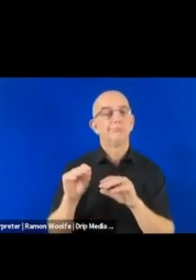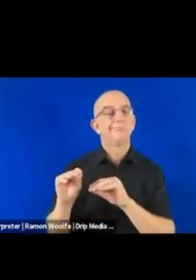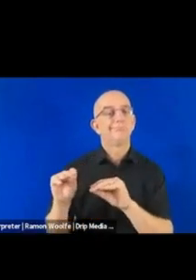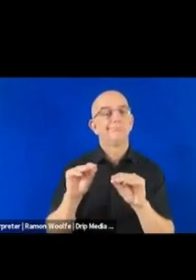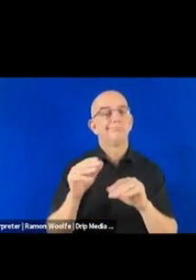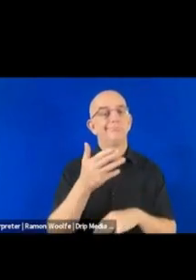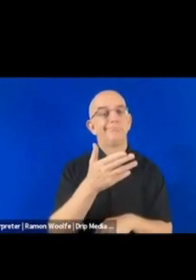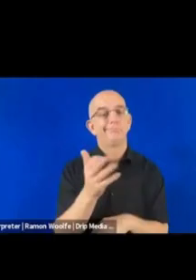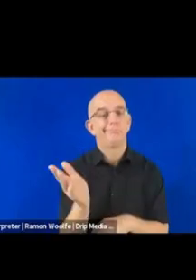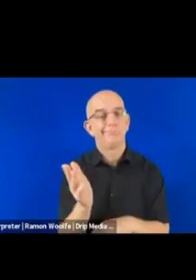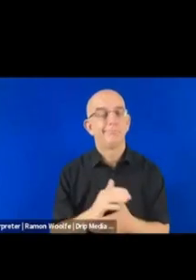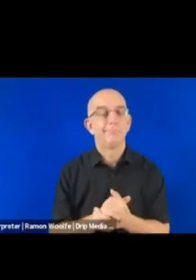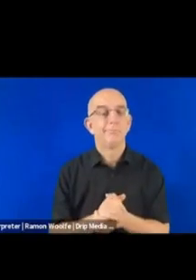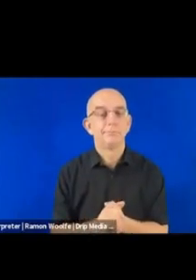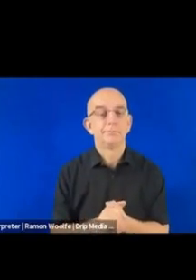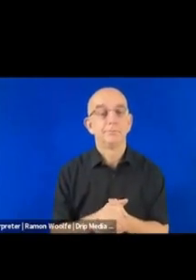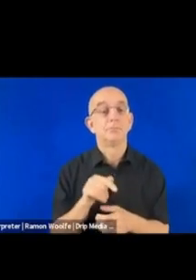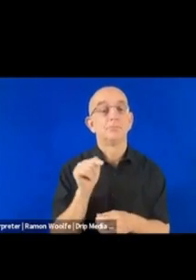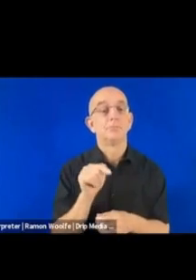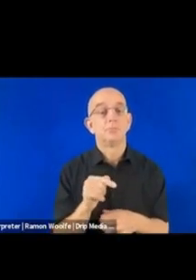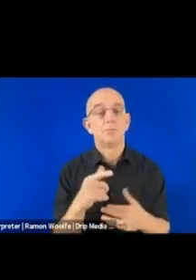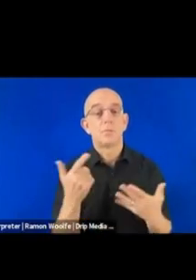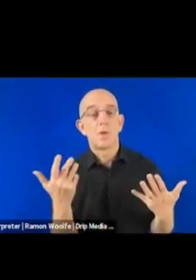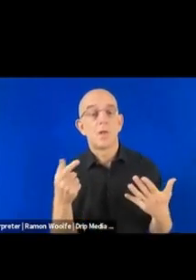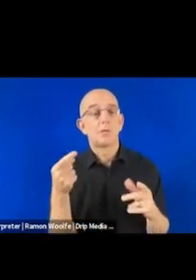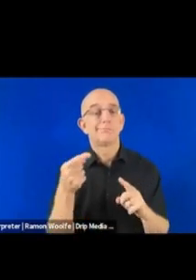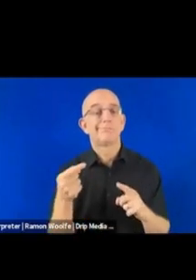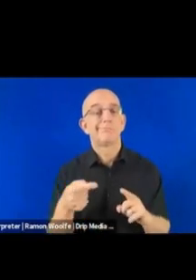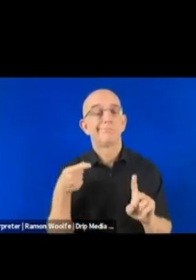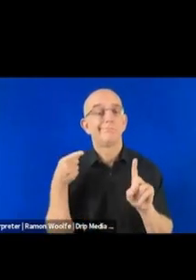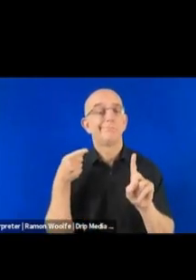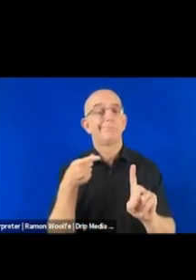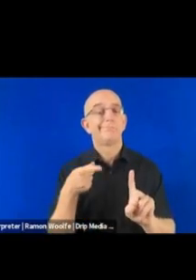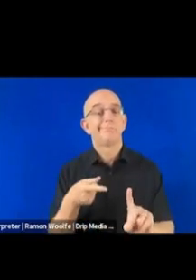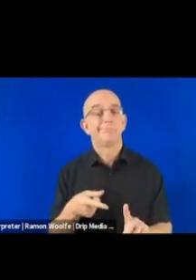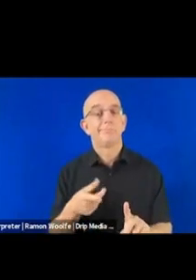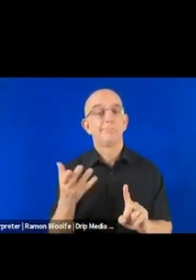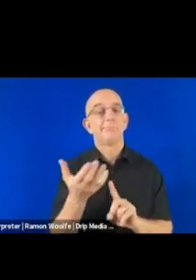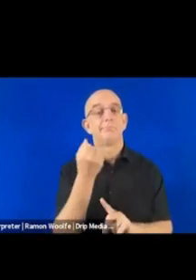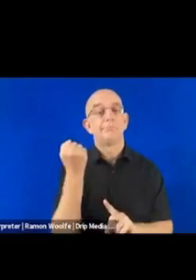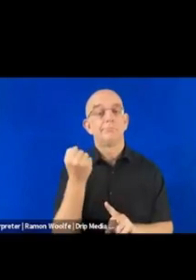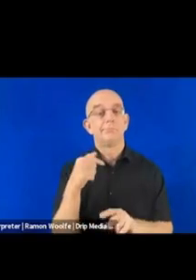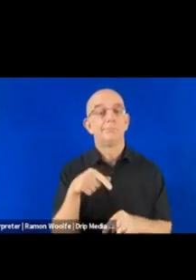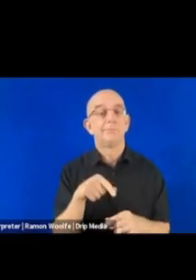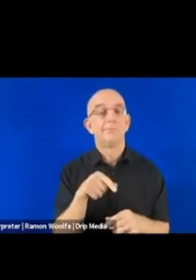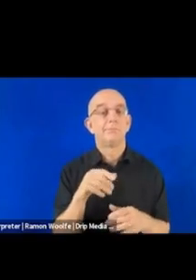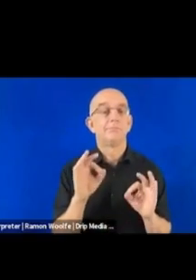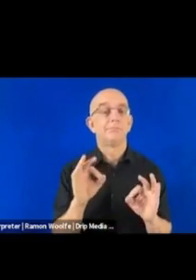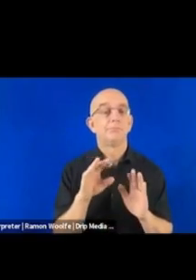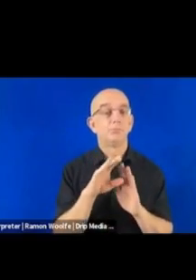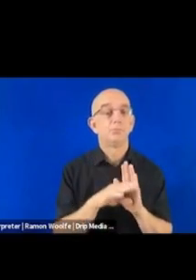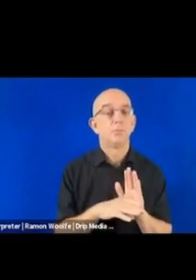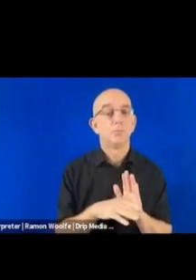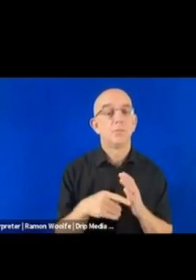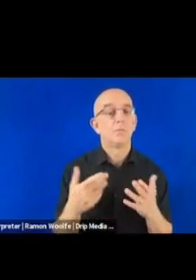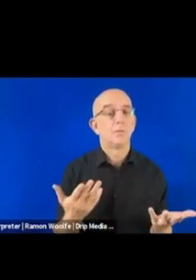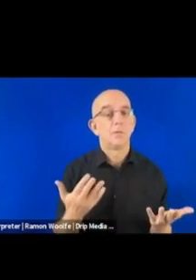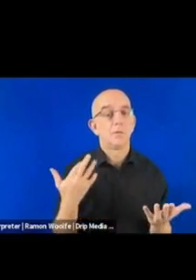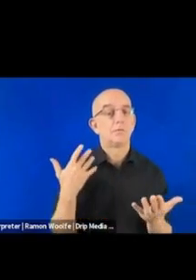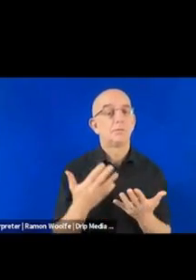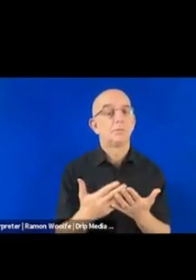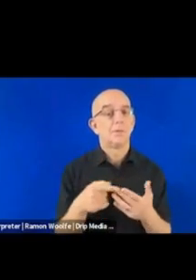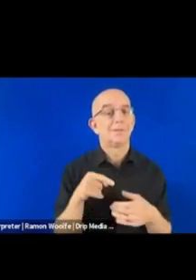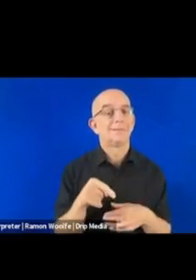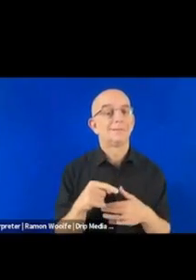institutionalize the Transform curriculum to reflect the life cycle approach towards social protection. So